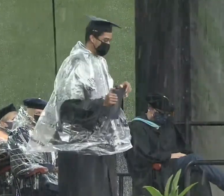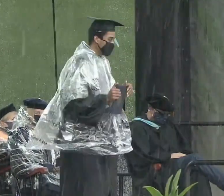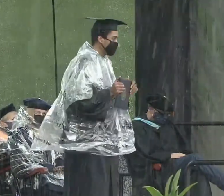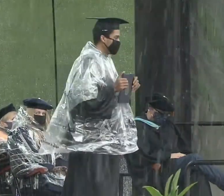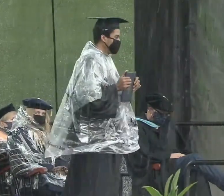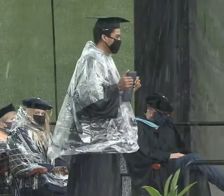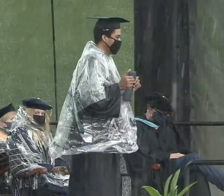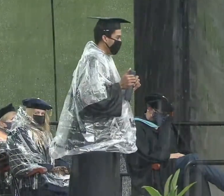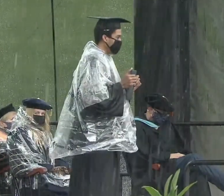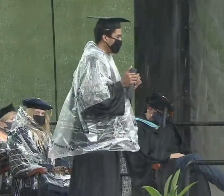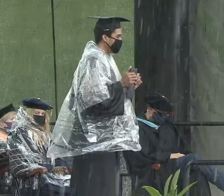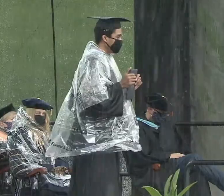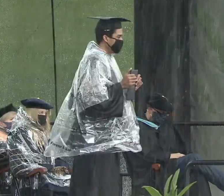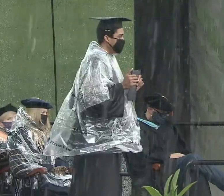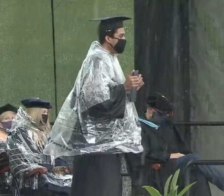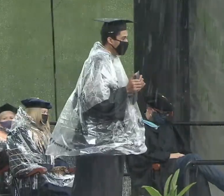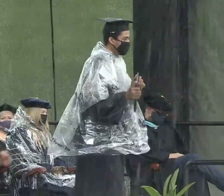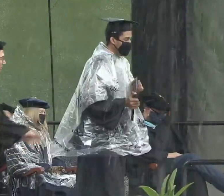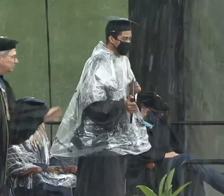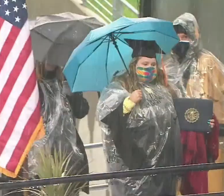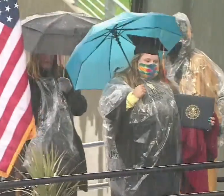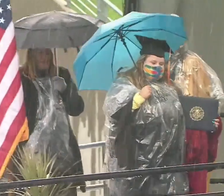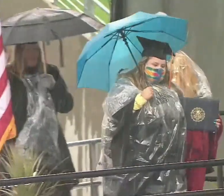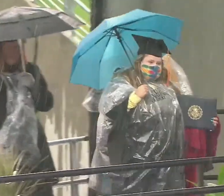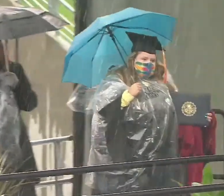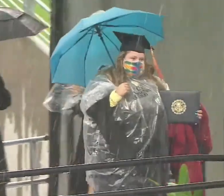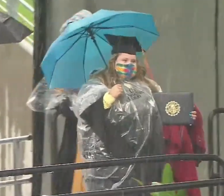Corey Ann Ramsey.